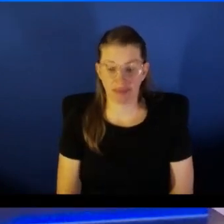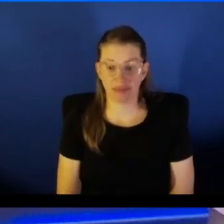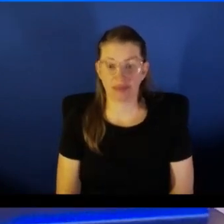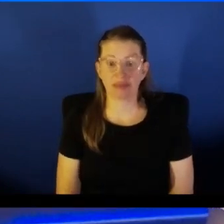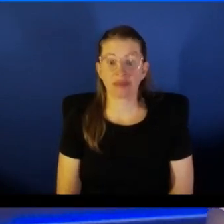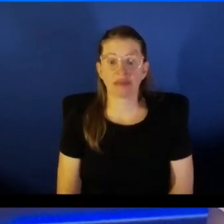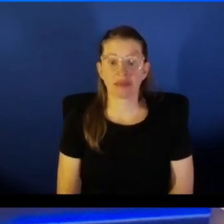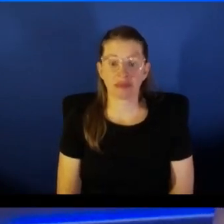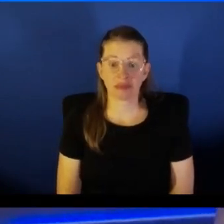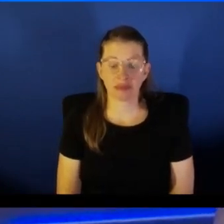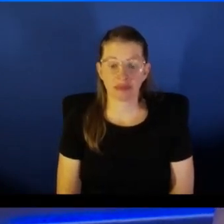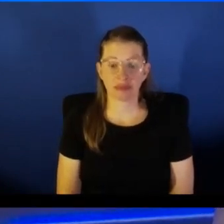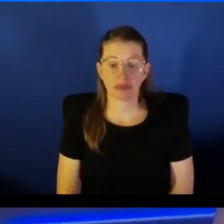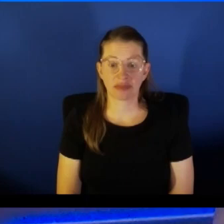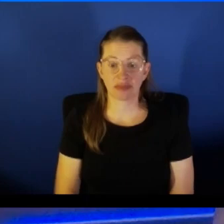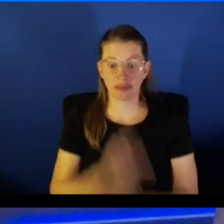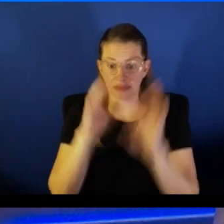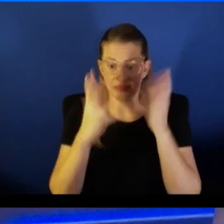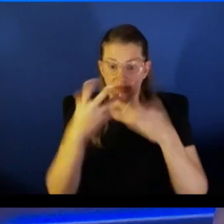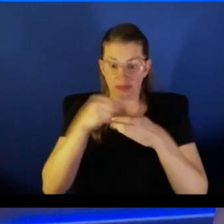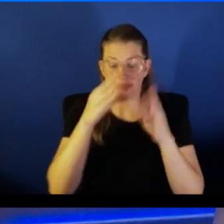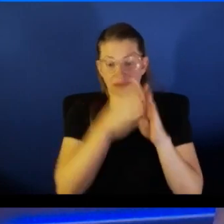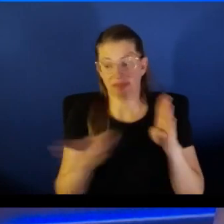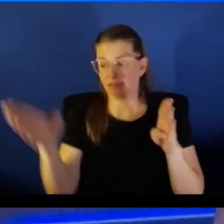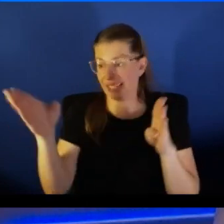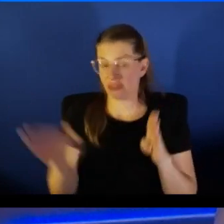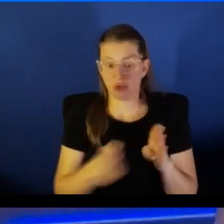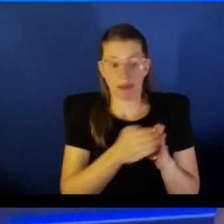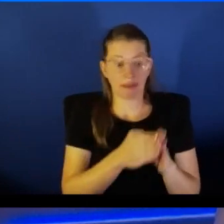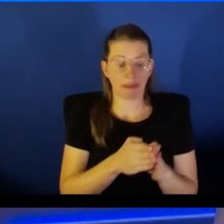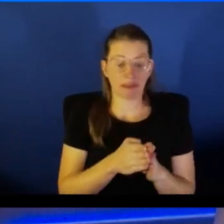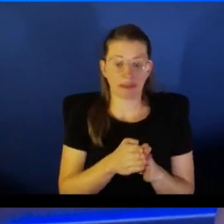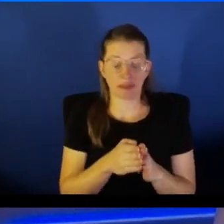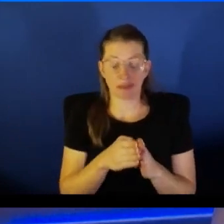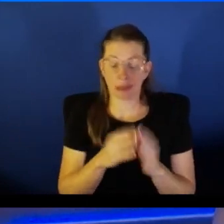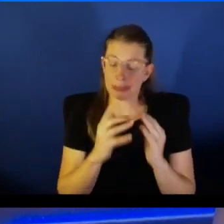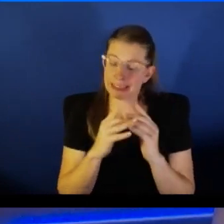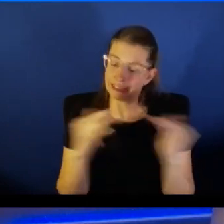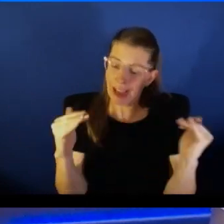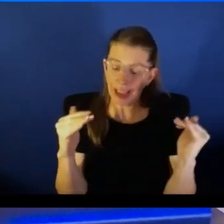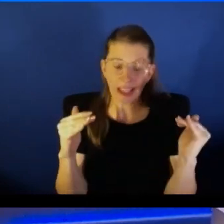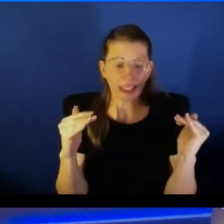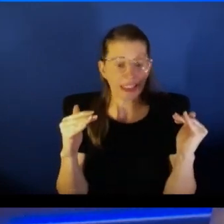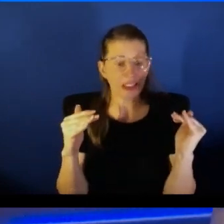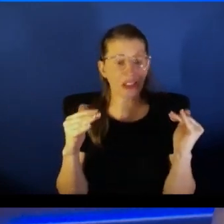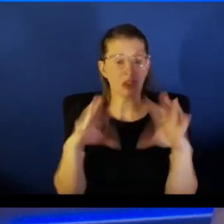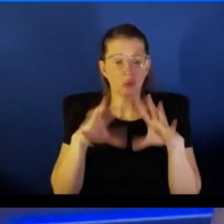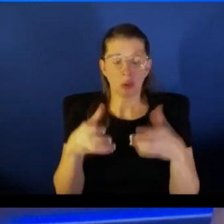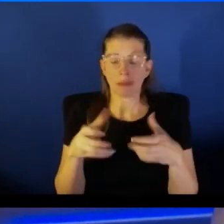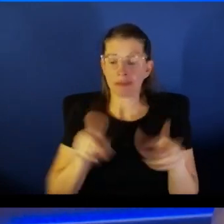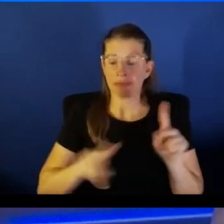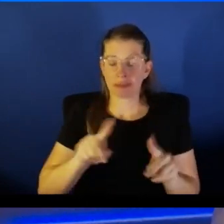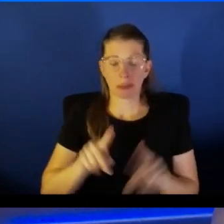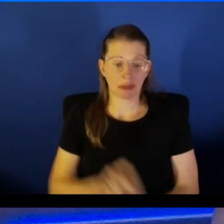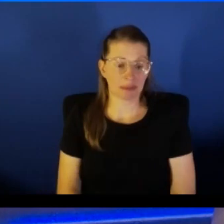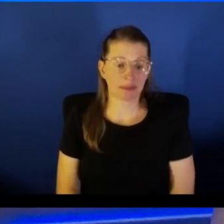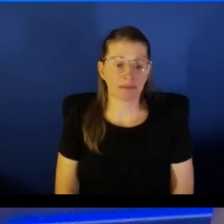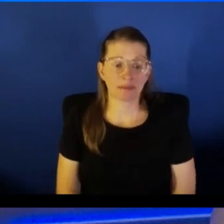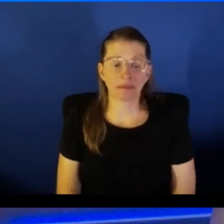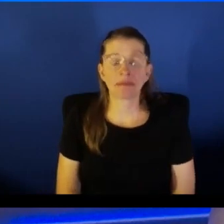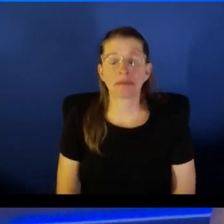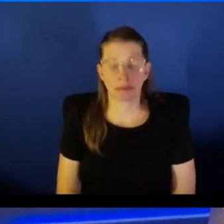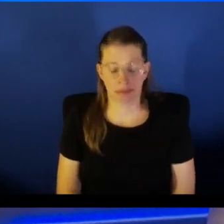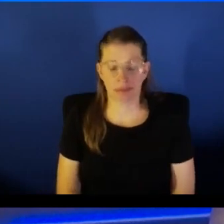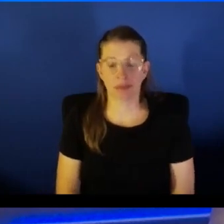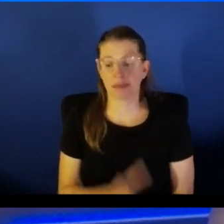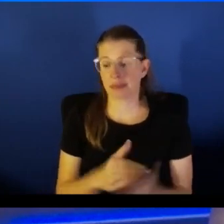that autism is a spectrum and is a very, very diverse group of population. And so some of